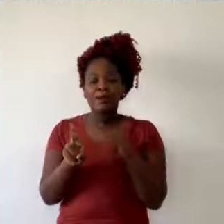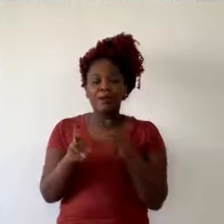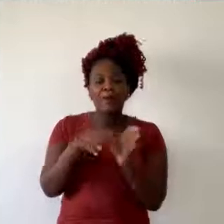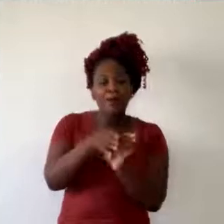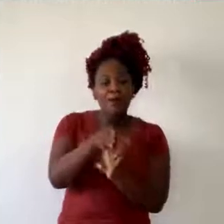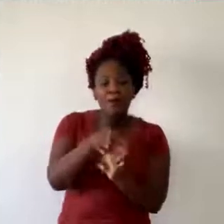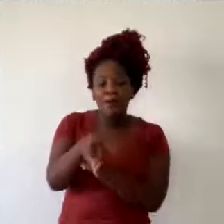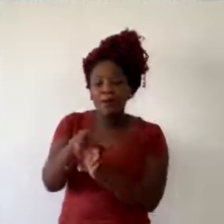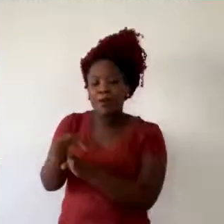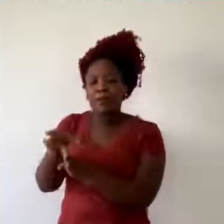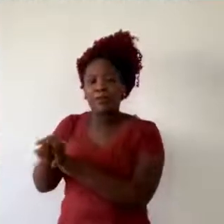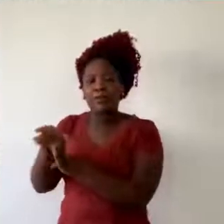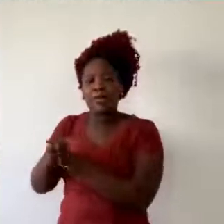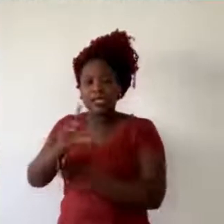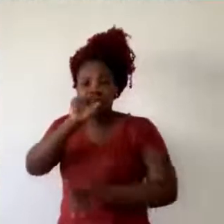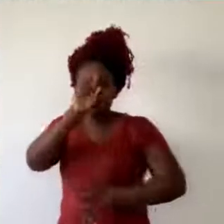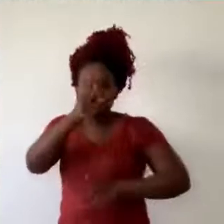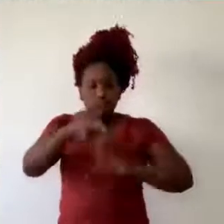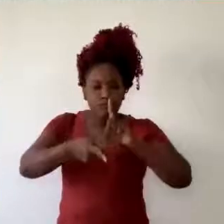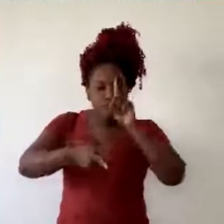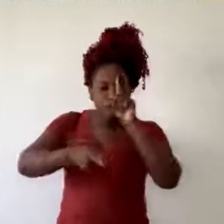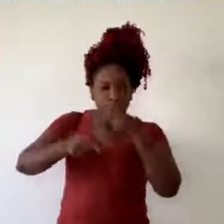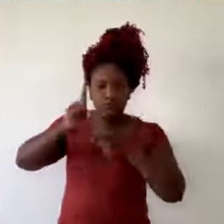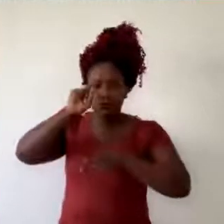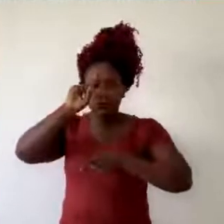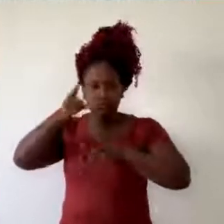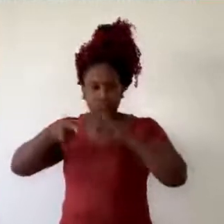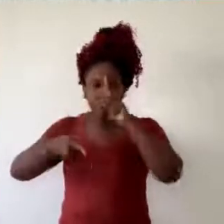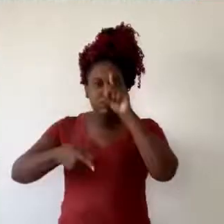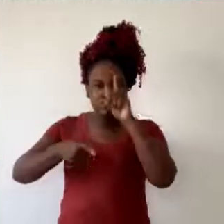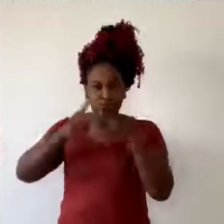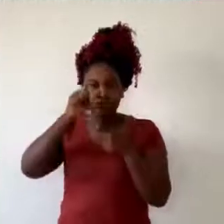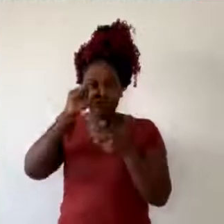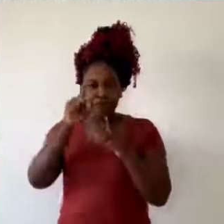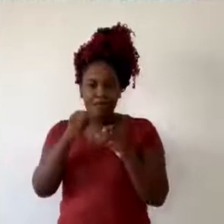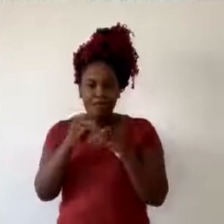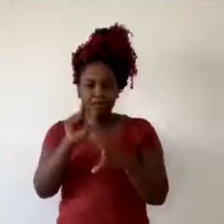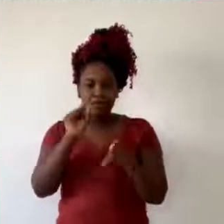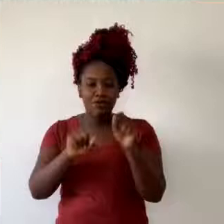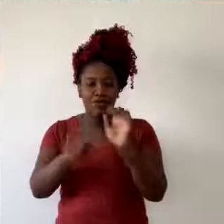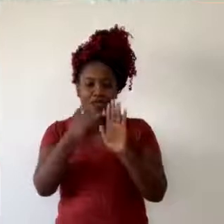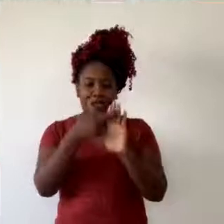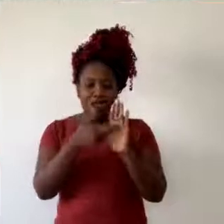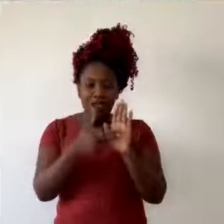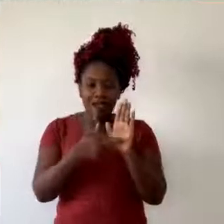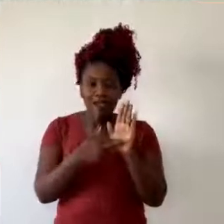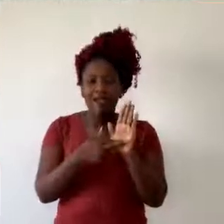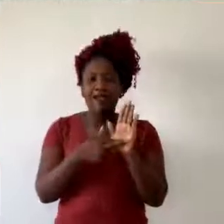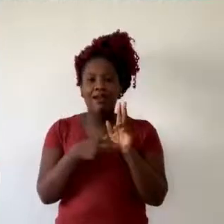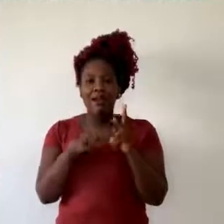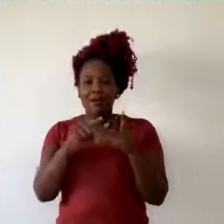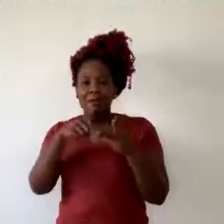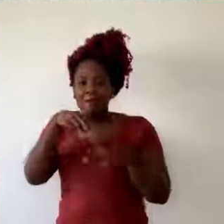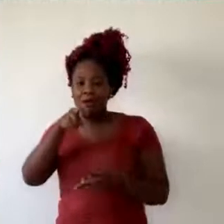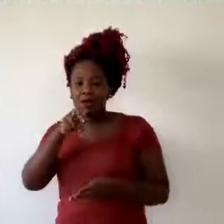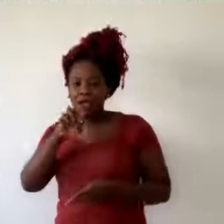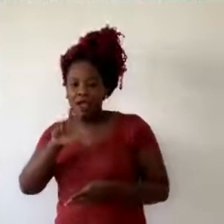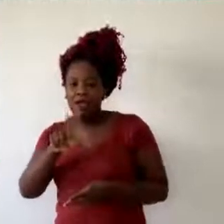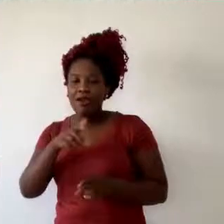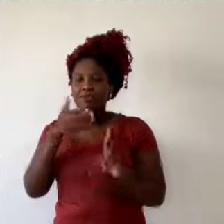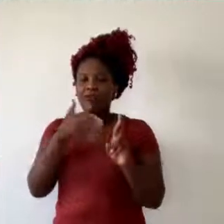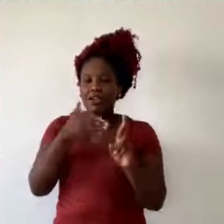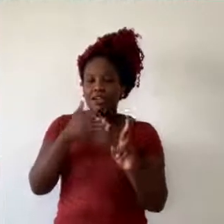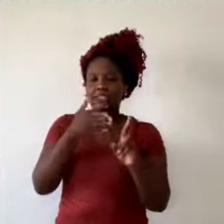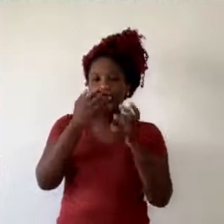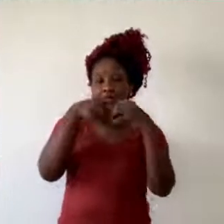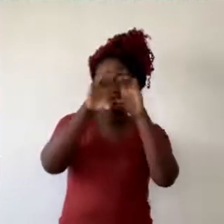as orientation that defines rules, that has its morals, the reference of right